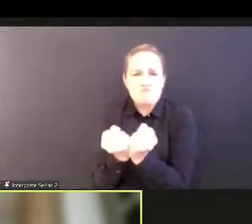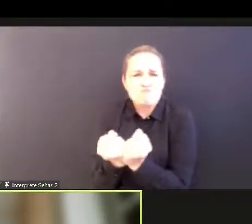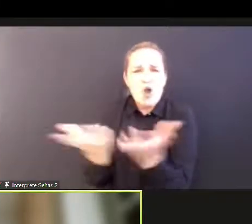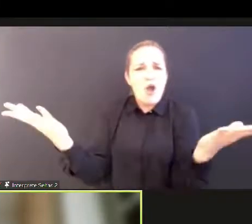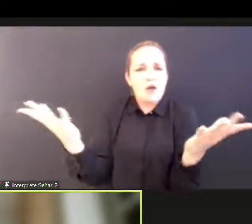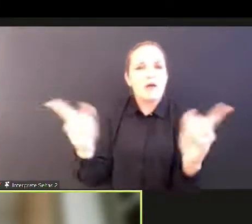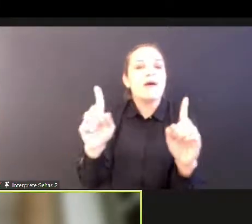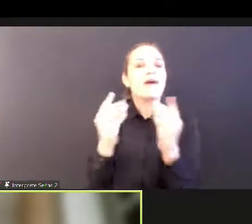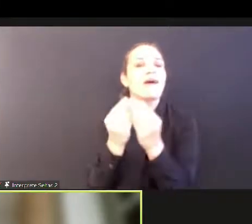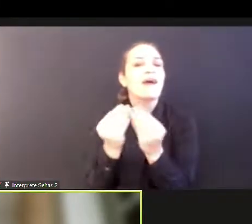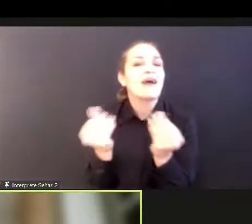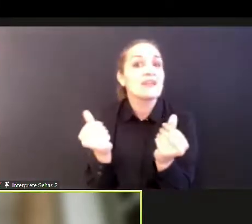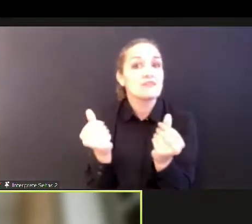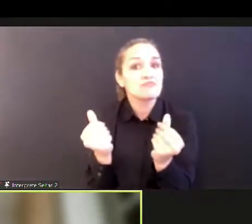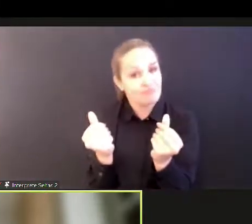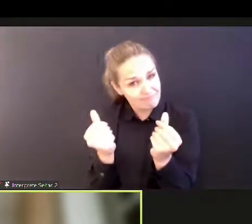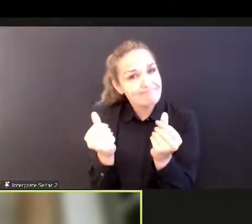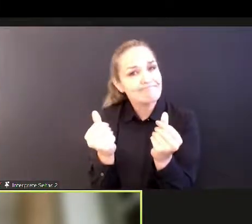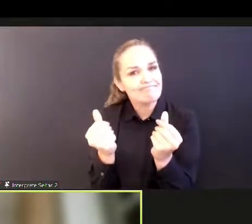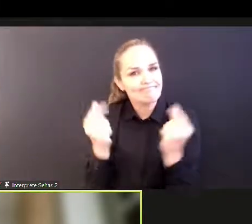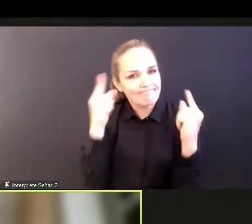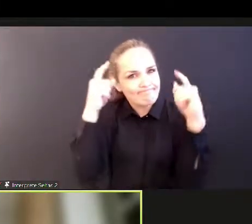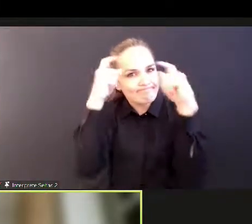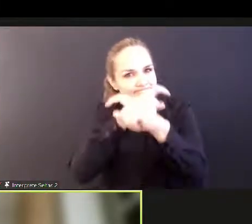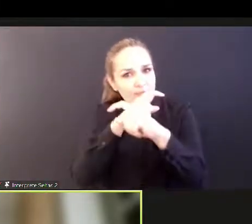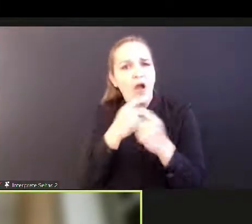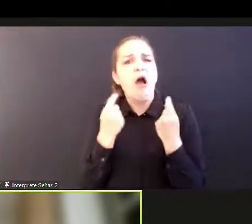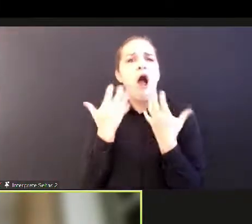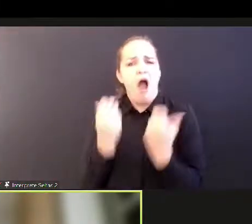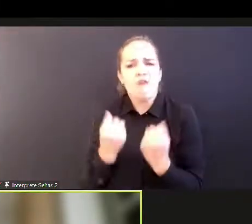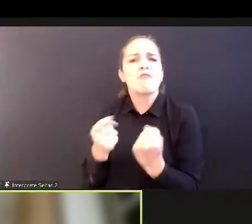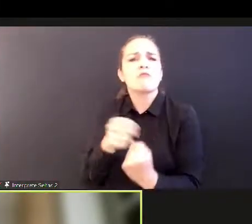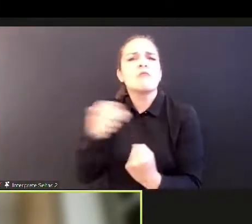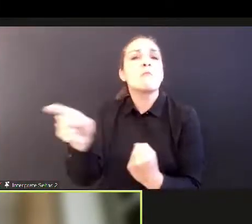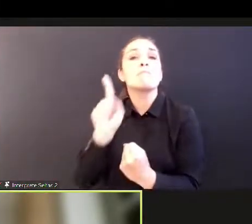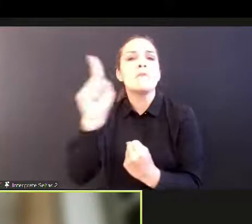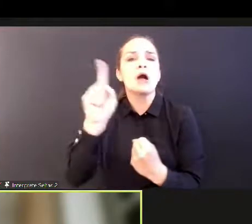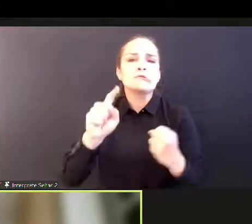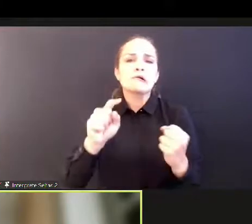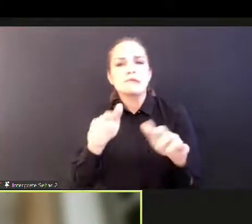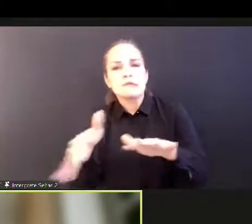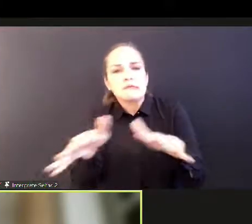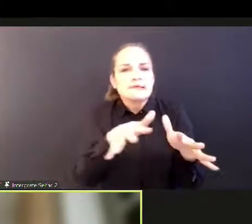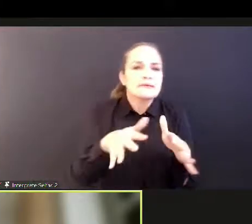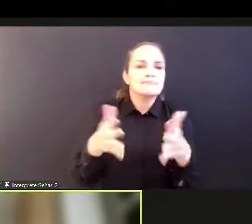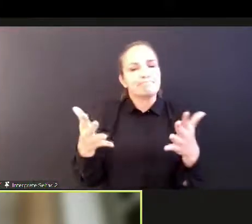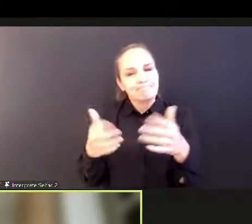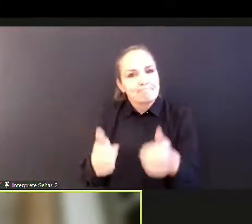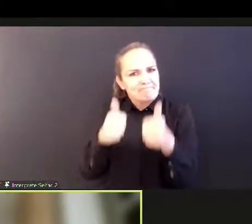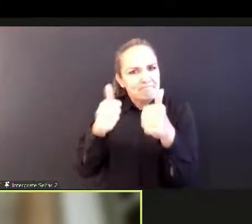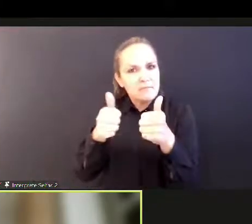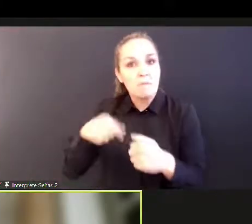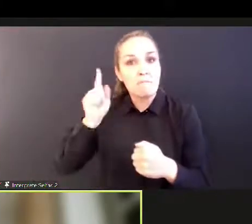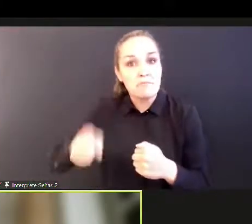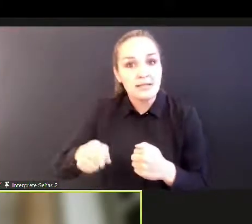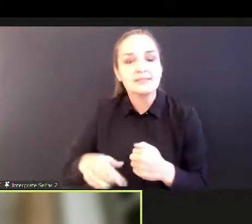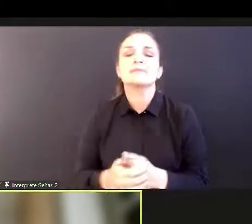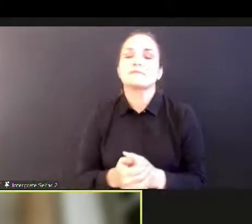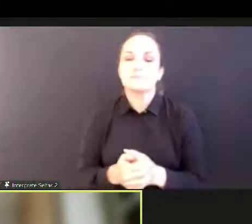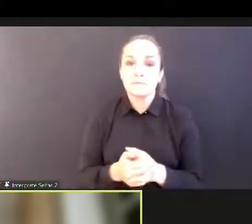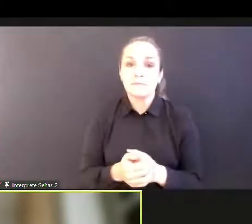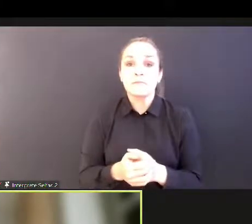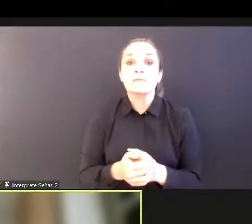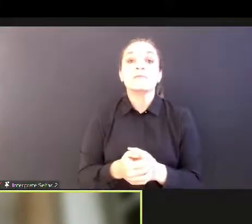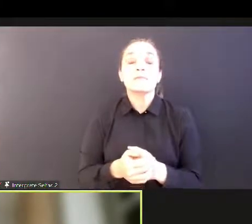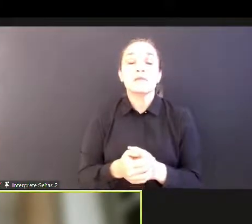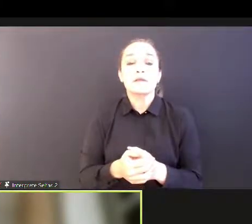many emerging things within that pillar. So in this case, in digital infrastructure, it's about data servers, for